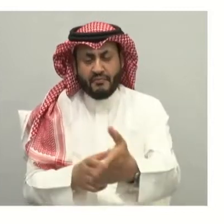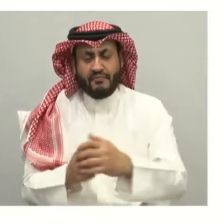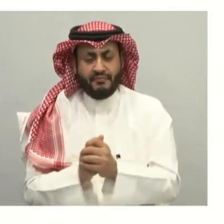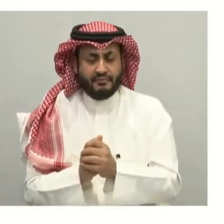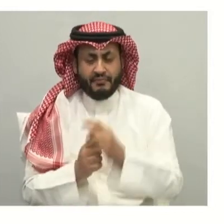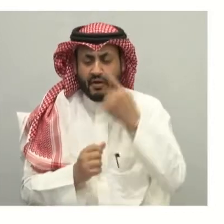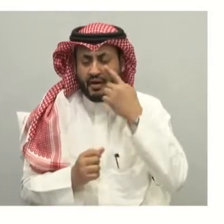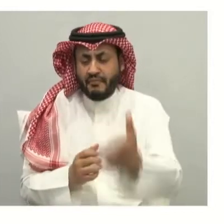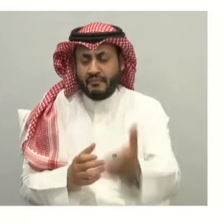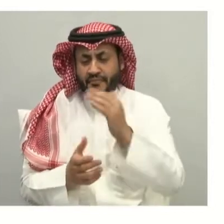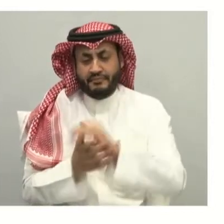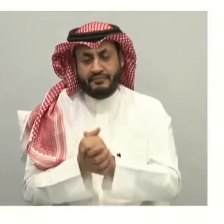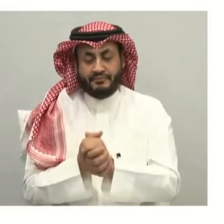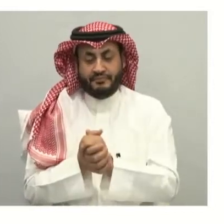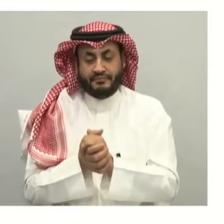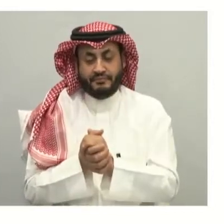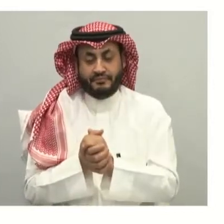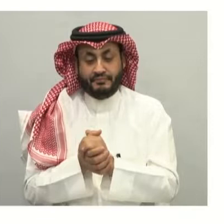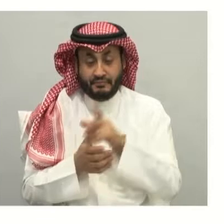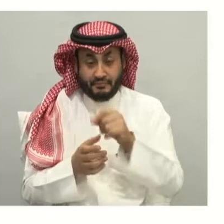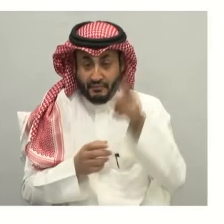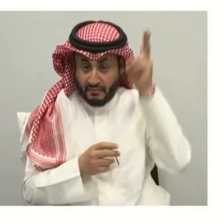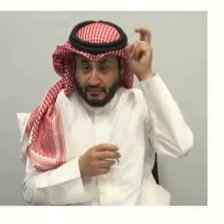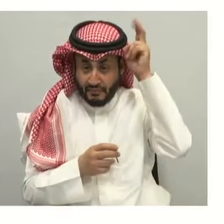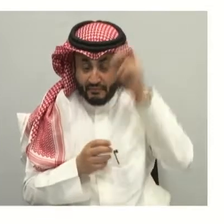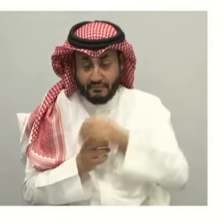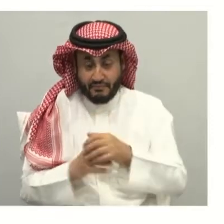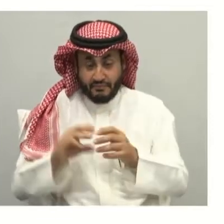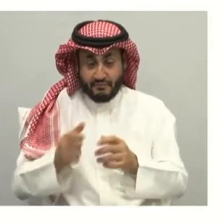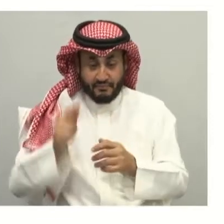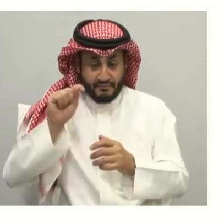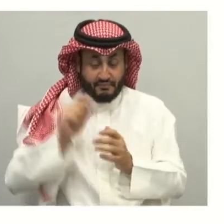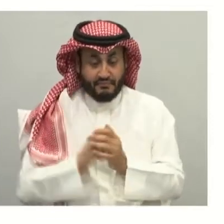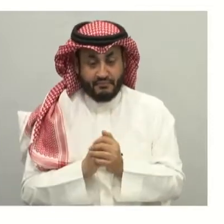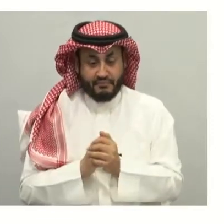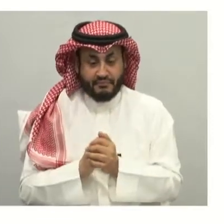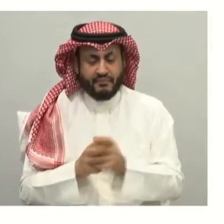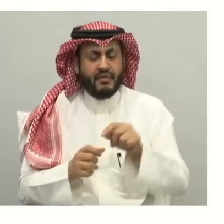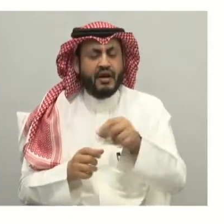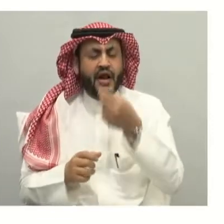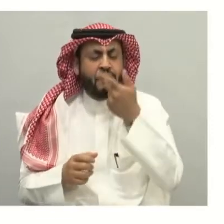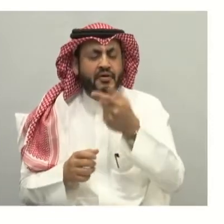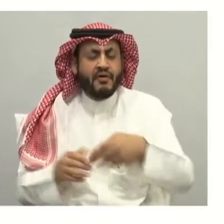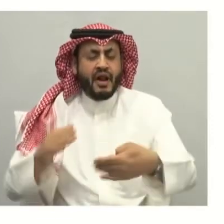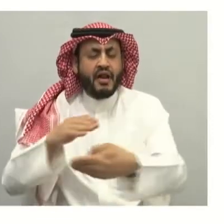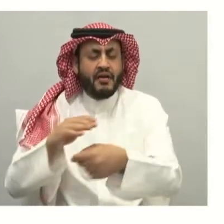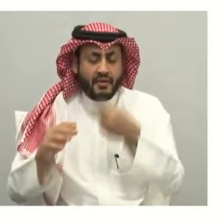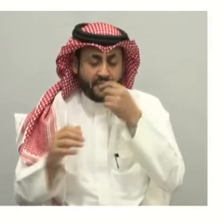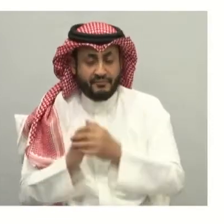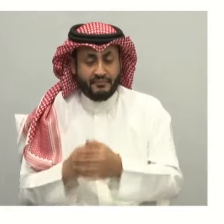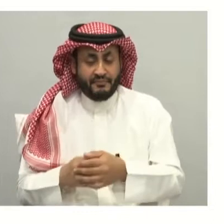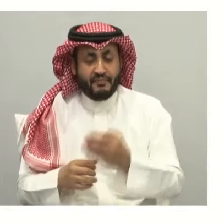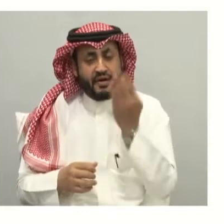What do you see? A cat. Looks like she had a fish for lunch. Let's read